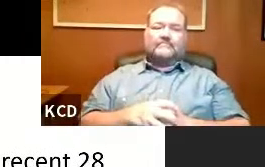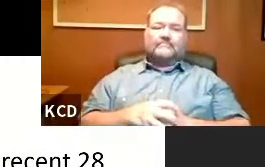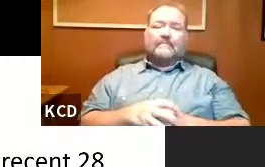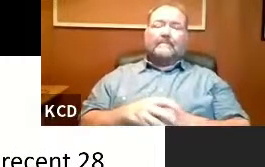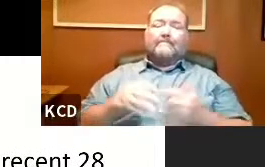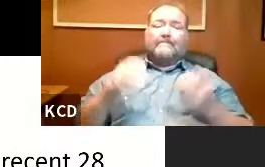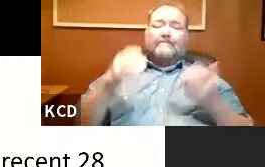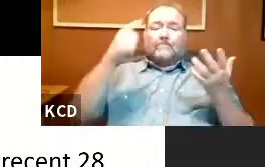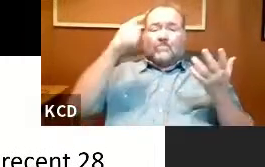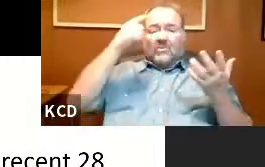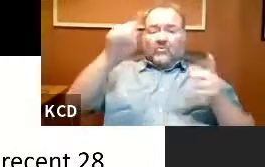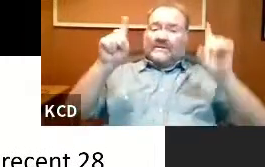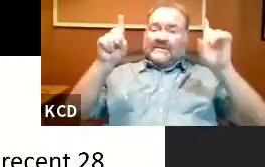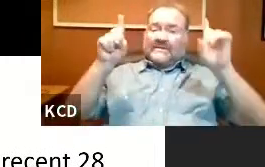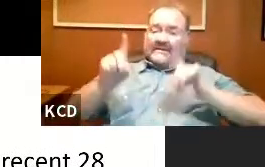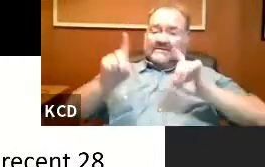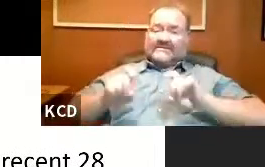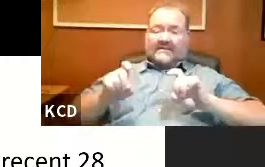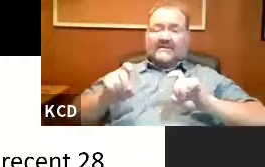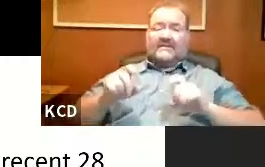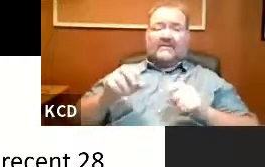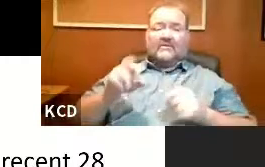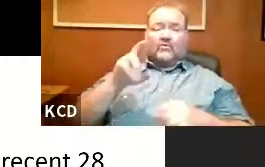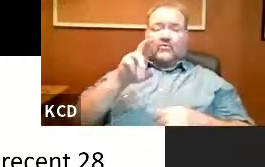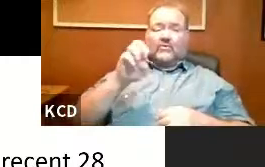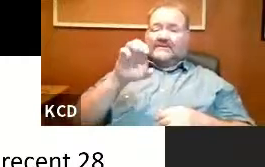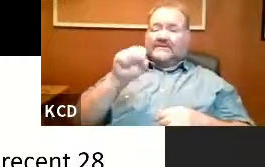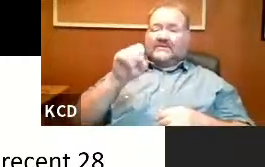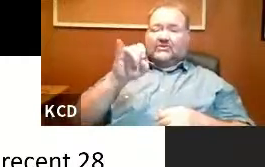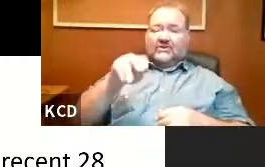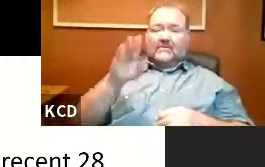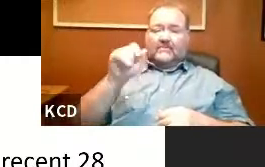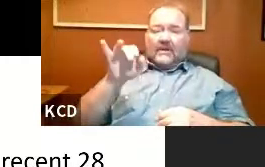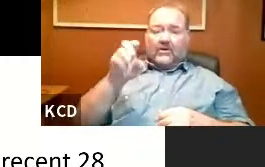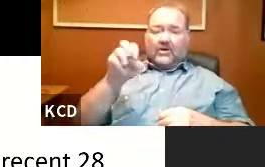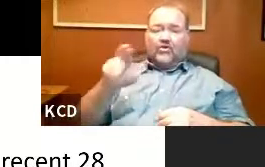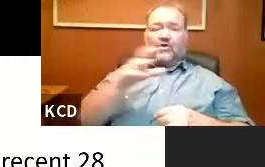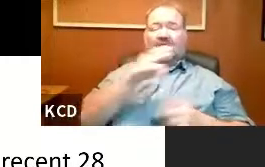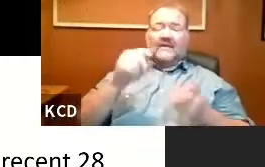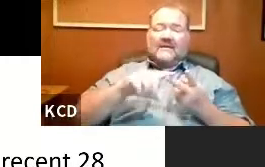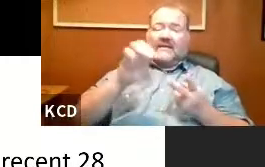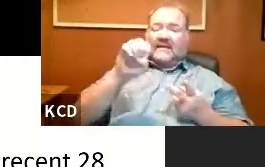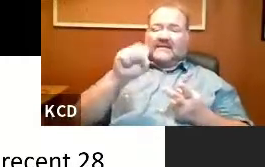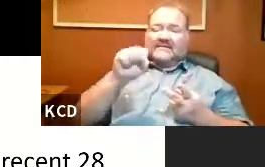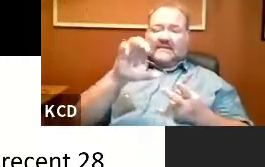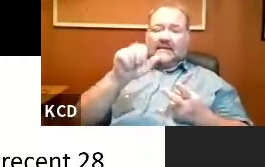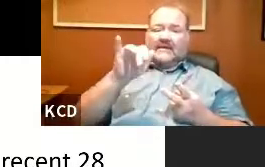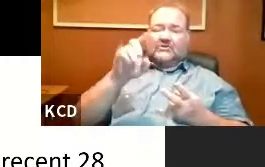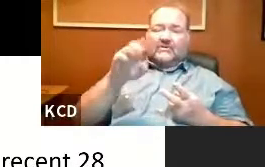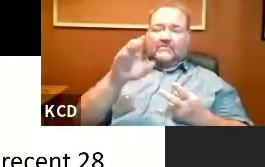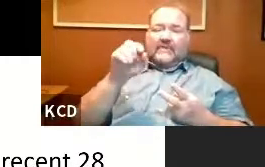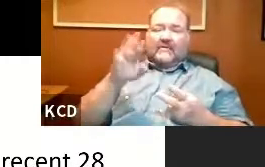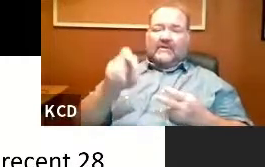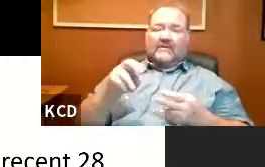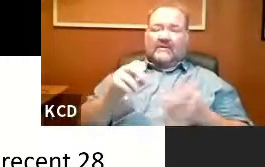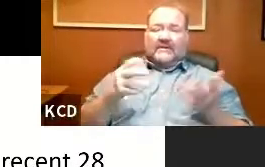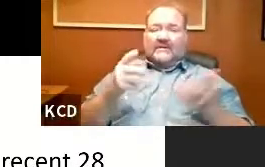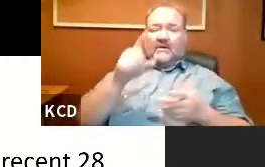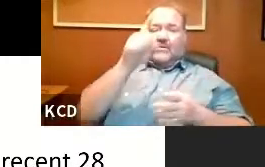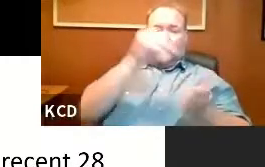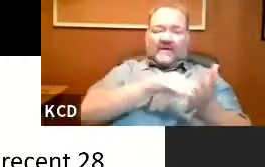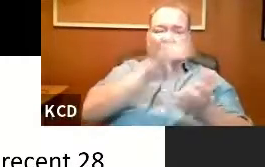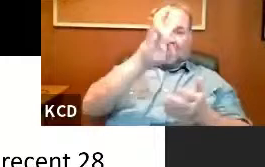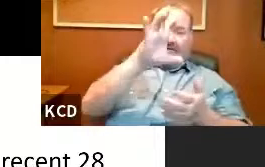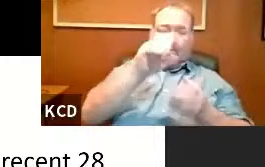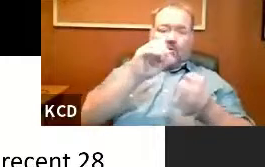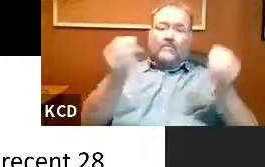So as far as testing volume goes, the recession barrier and escalation barriers are, for one, 1,700 or greater